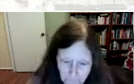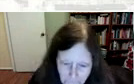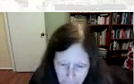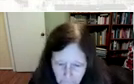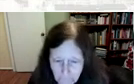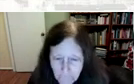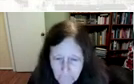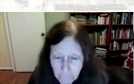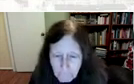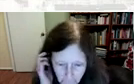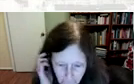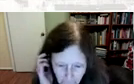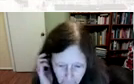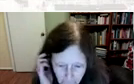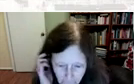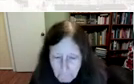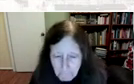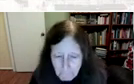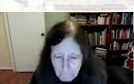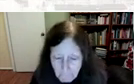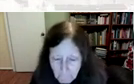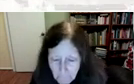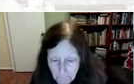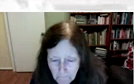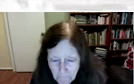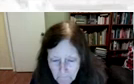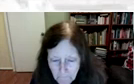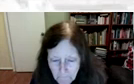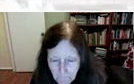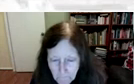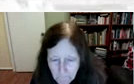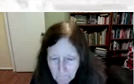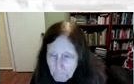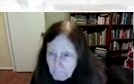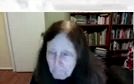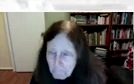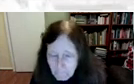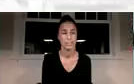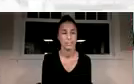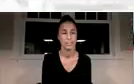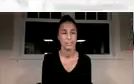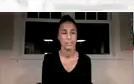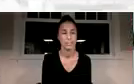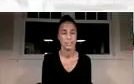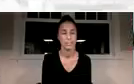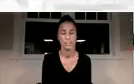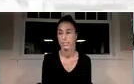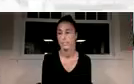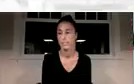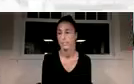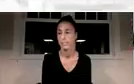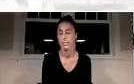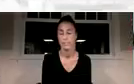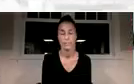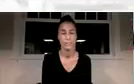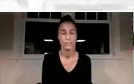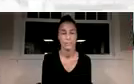we'll also plant a ton of new trees as well. Understood, Evan. And one of our other concerns is when Germantown gets backed